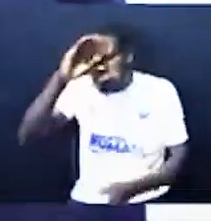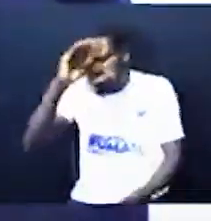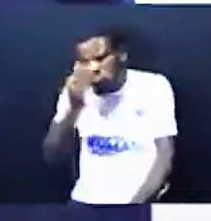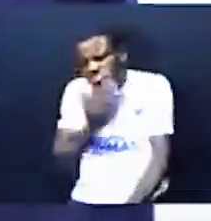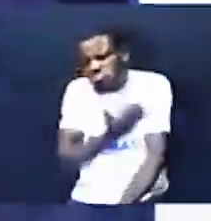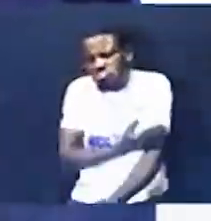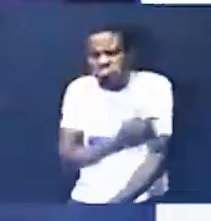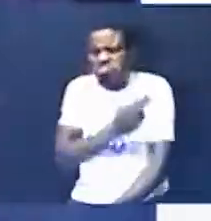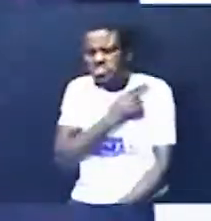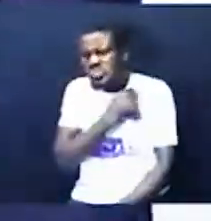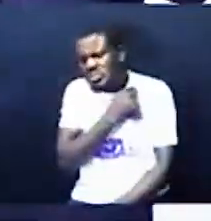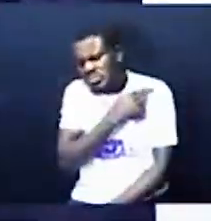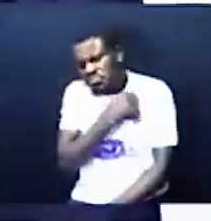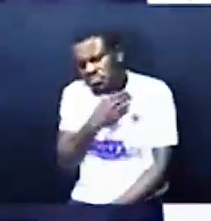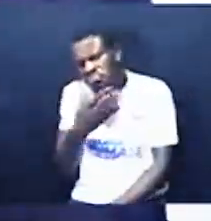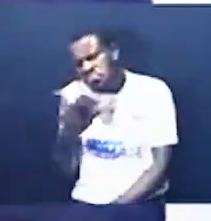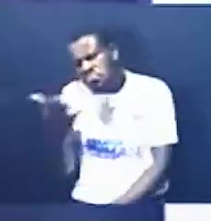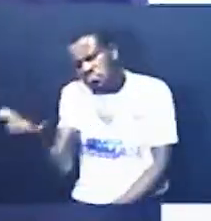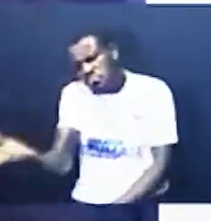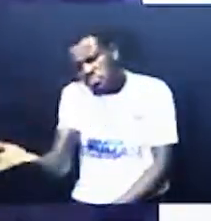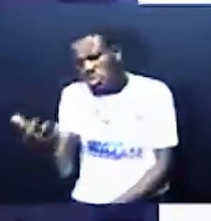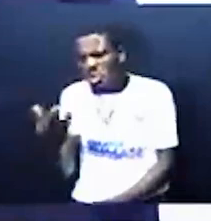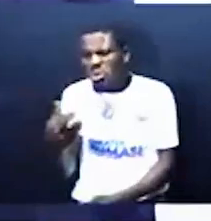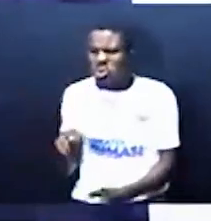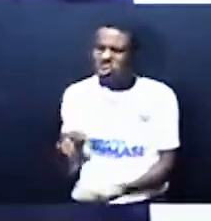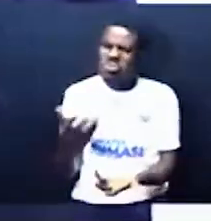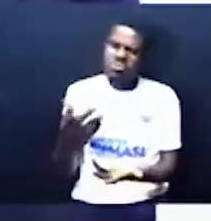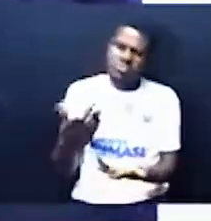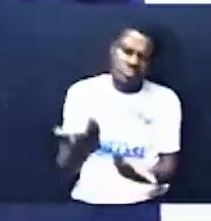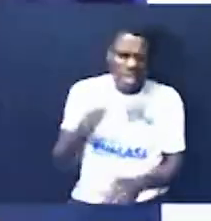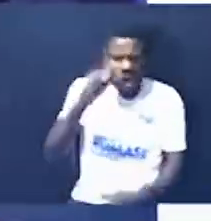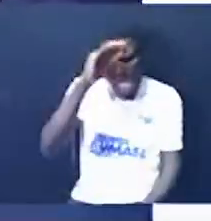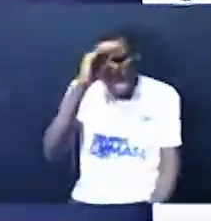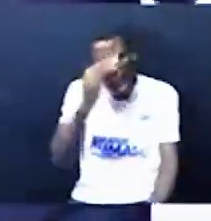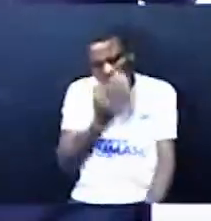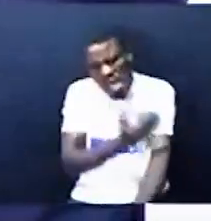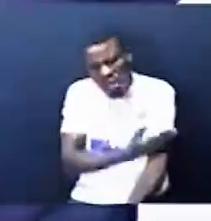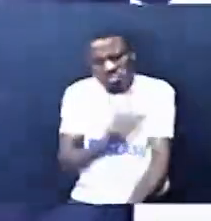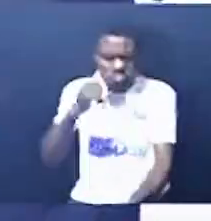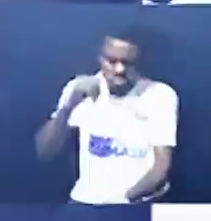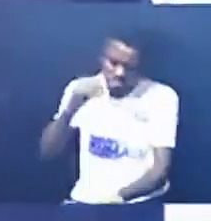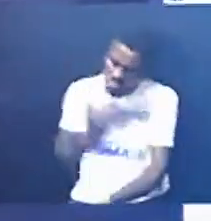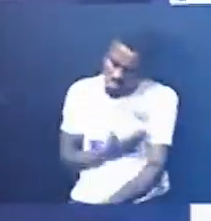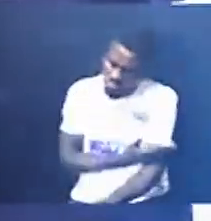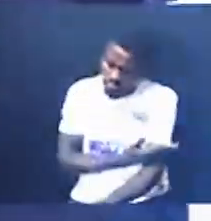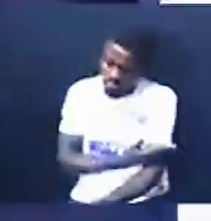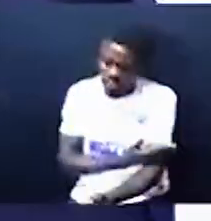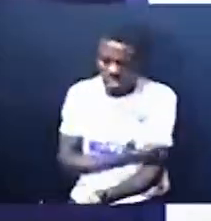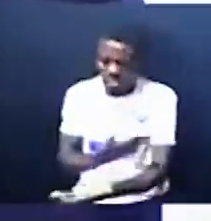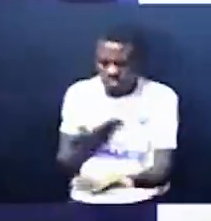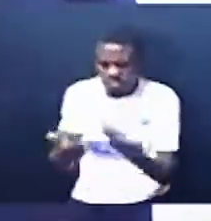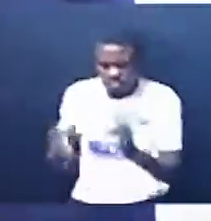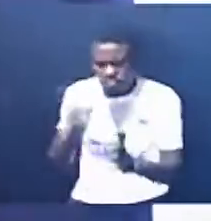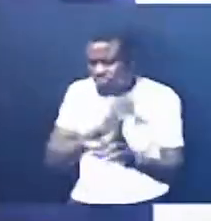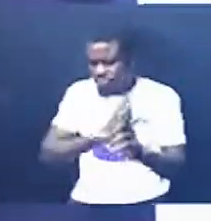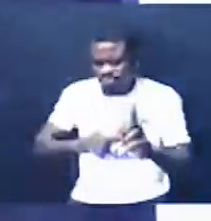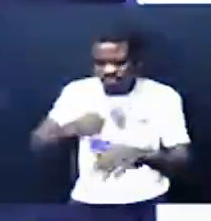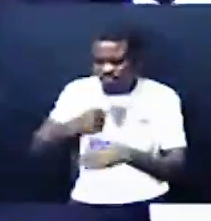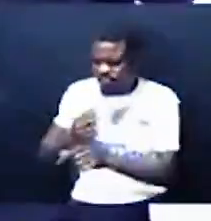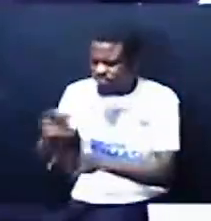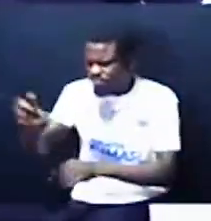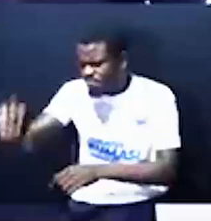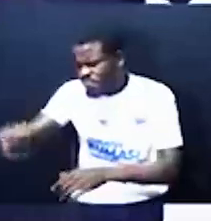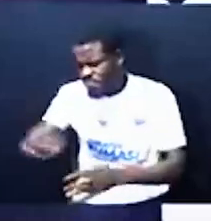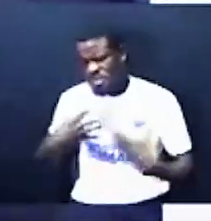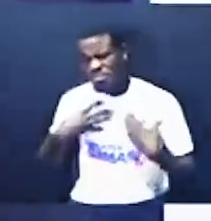hospital. Or your husband or a spouse, as you say. May the Lord heal them.